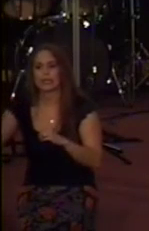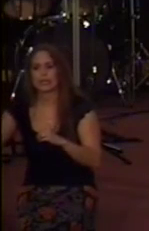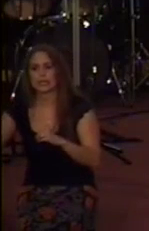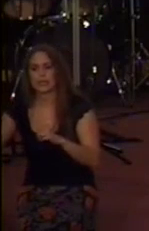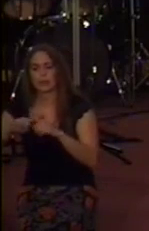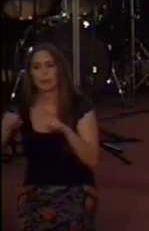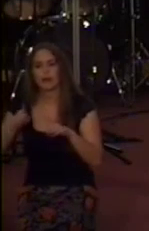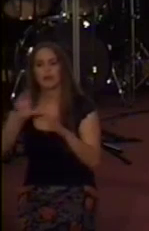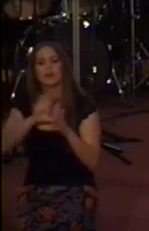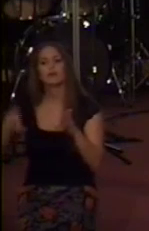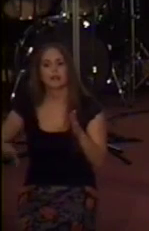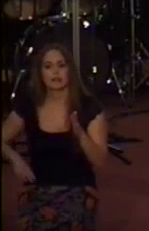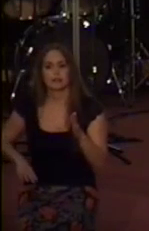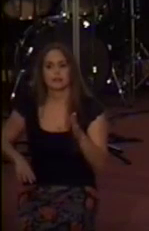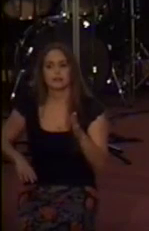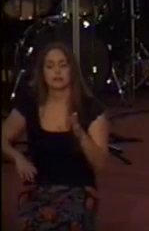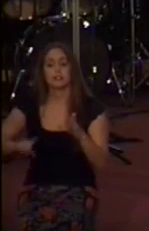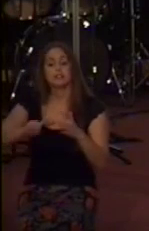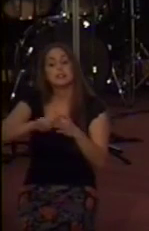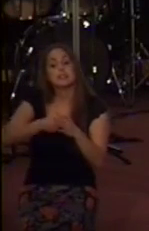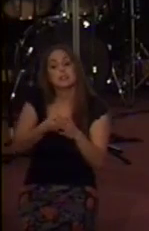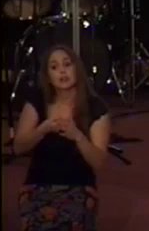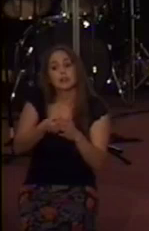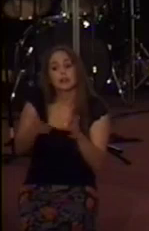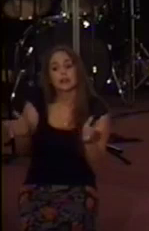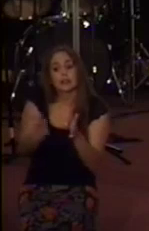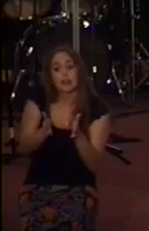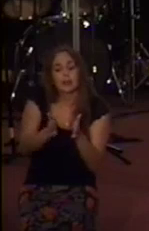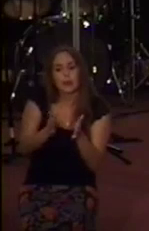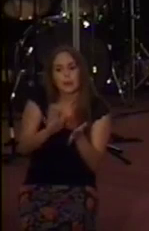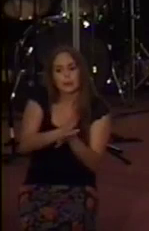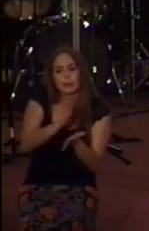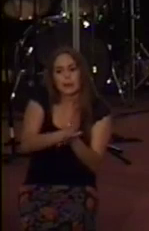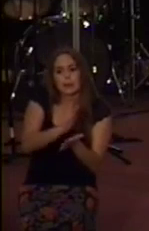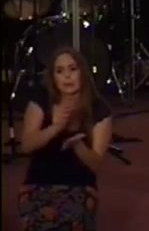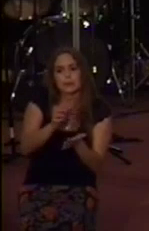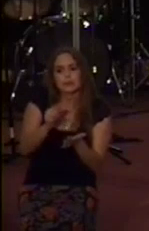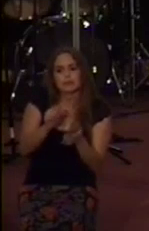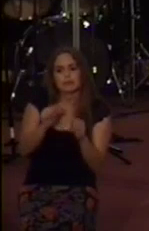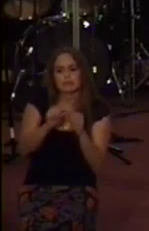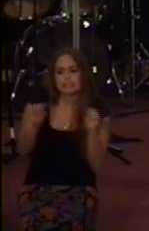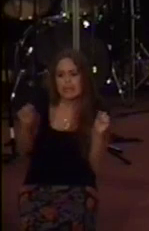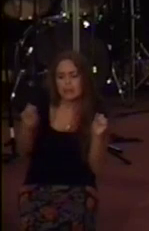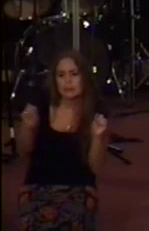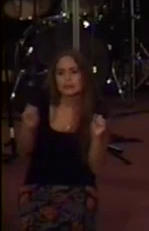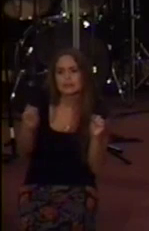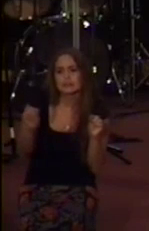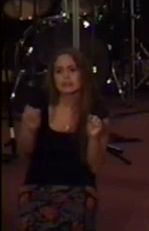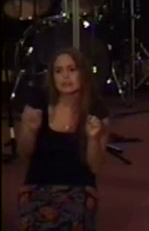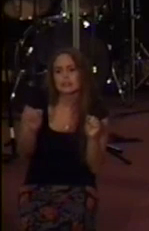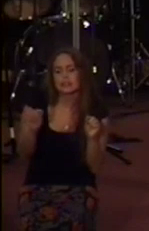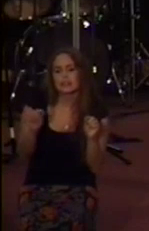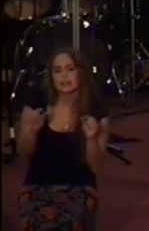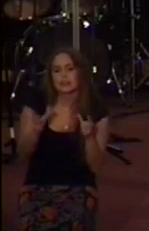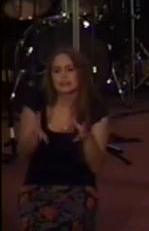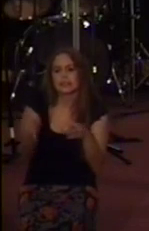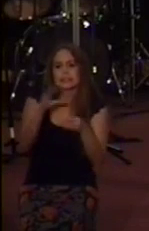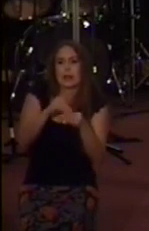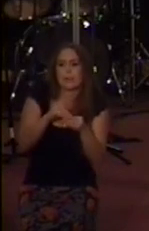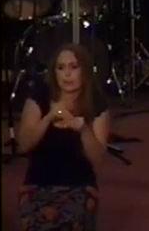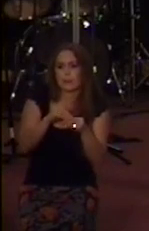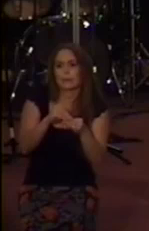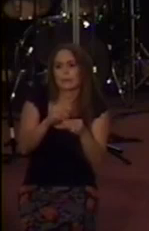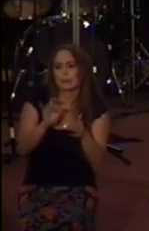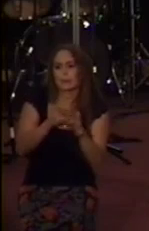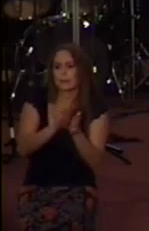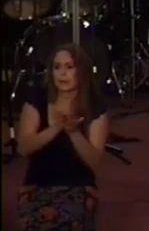was they were forming these little documents or statements or whatever that kind of sums up biblical teaching, but